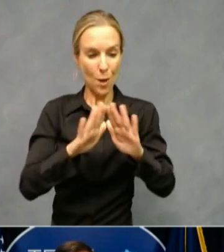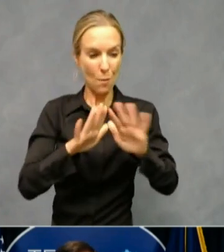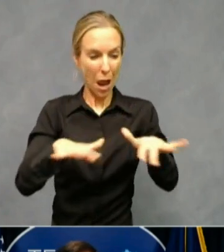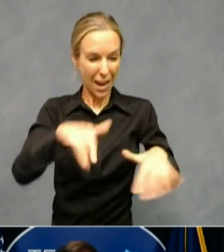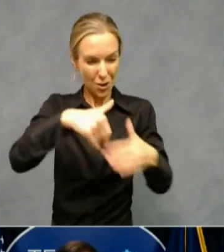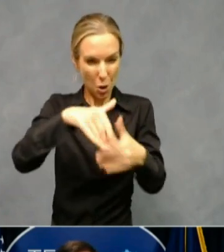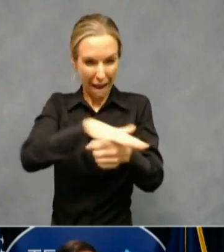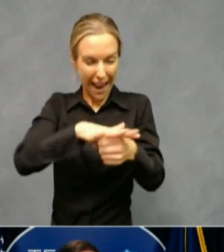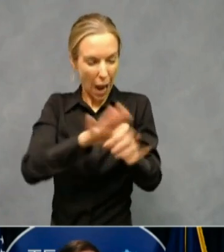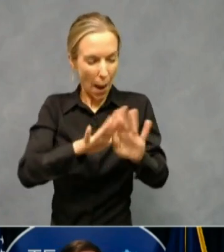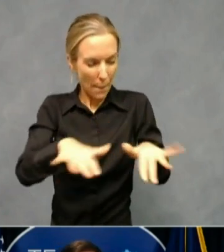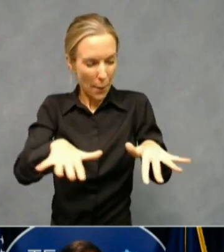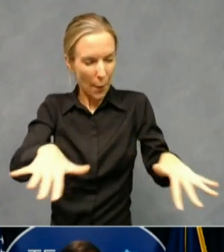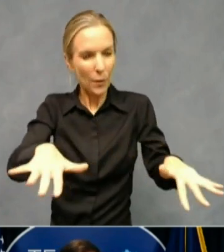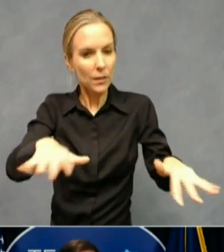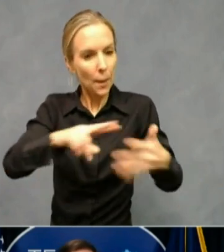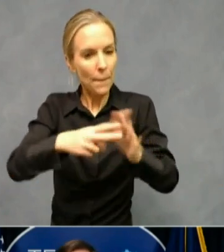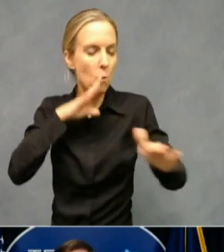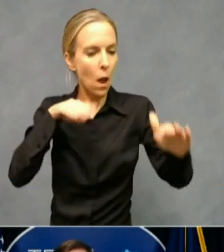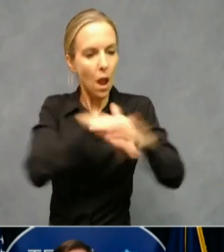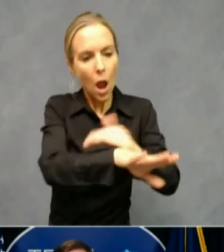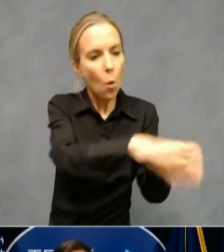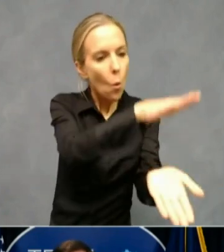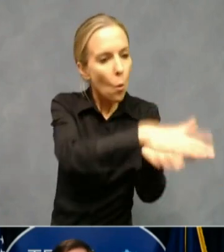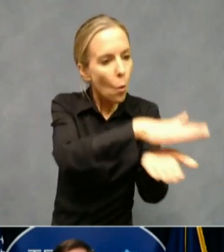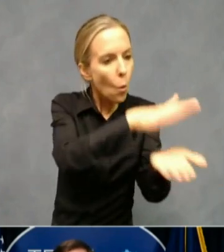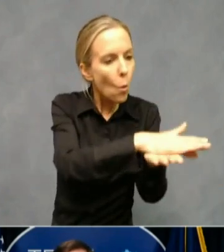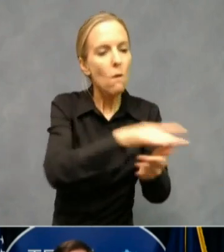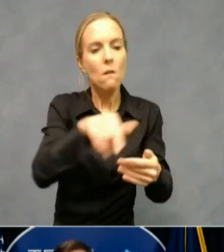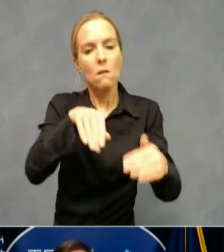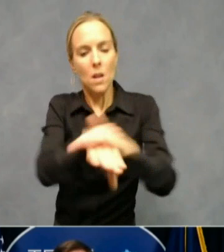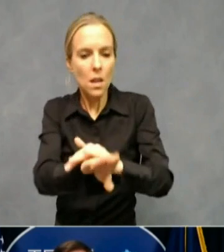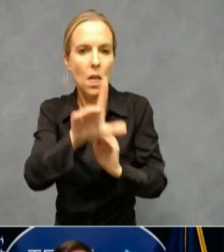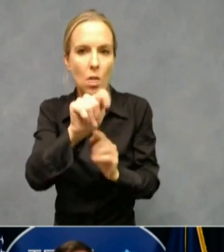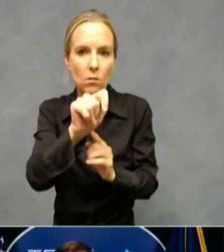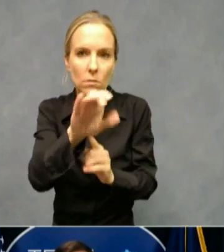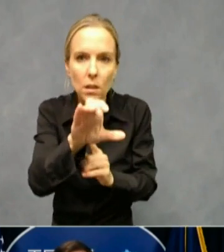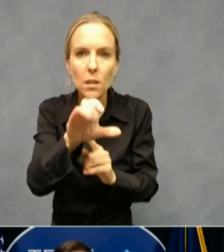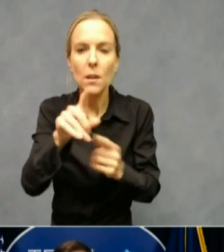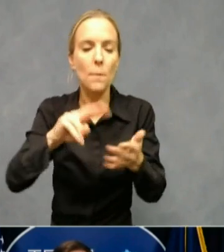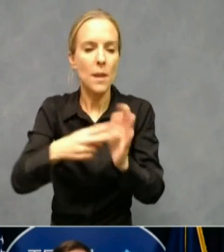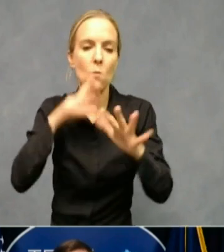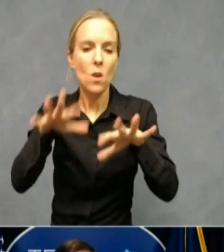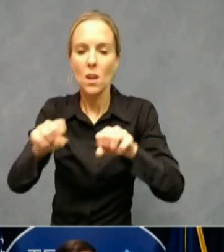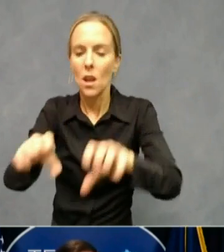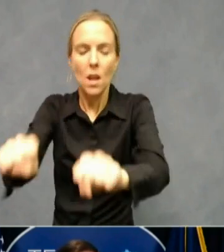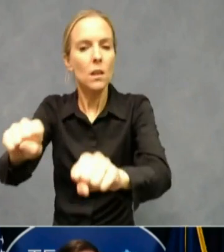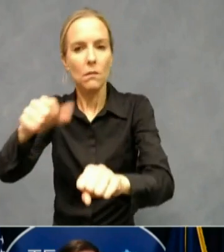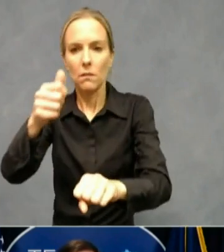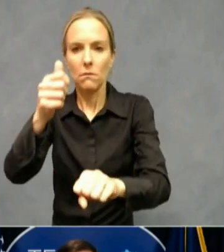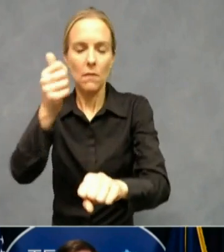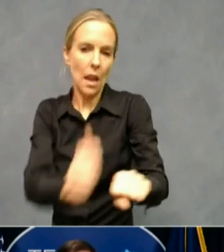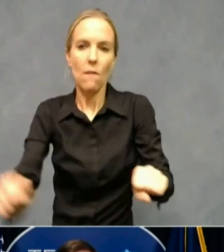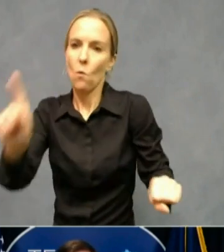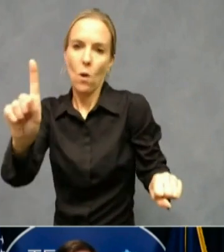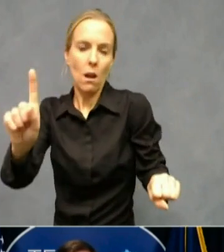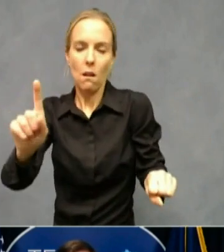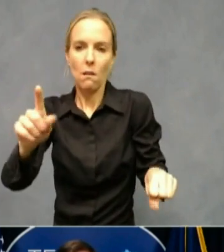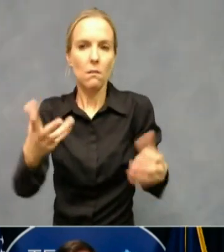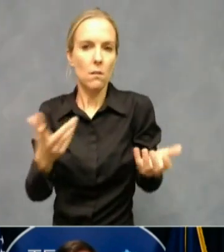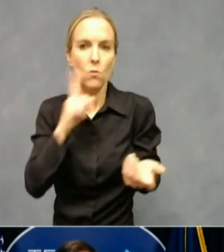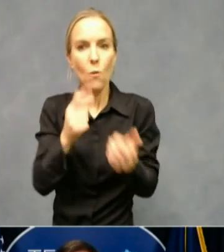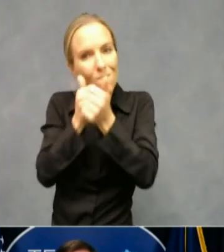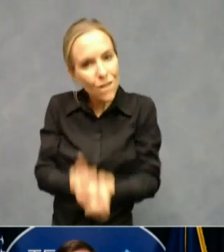into school, it gets into the long-term care facility, it gets in everywhere. That's why if we don't follow the red zone